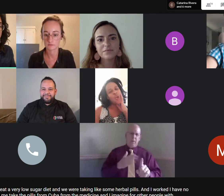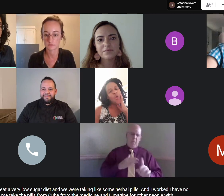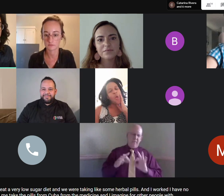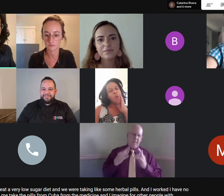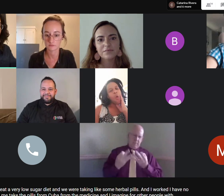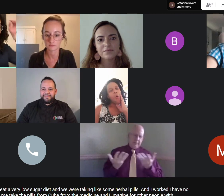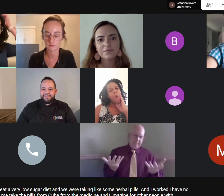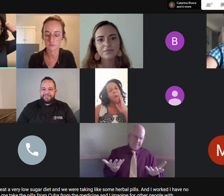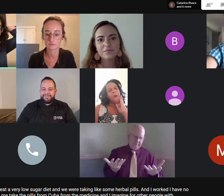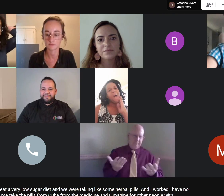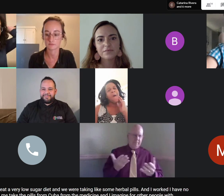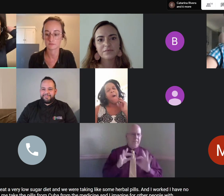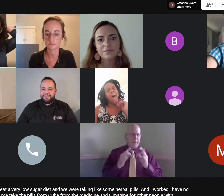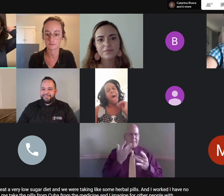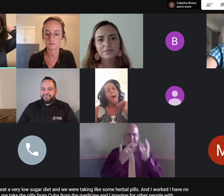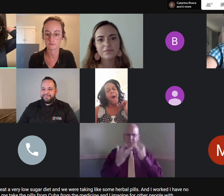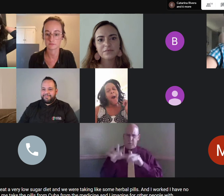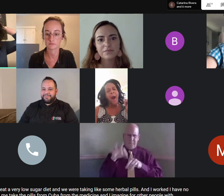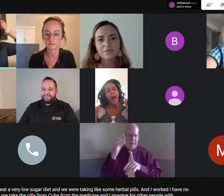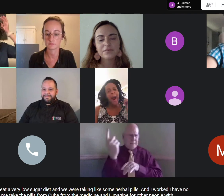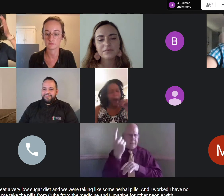family. So